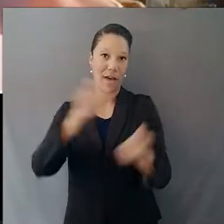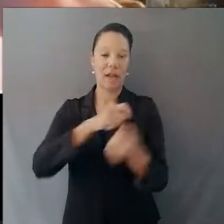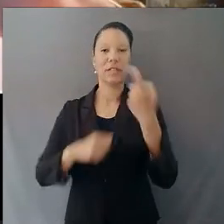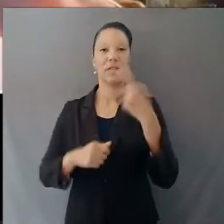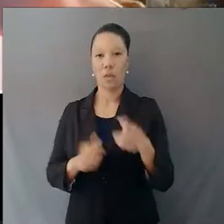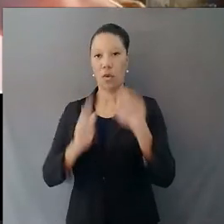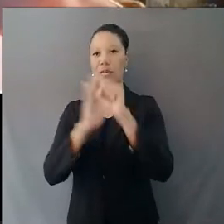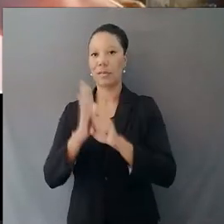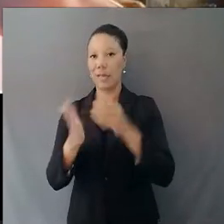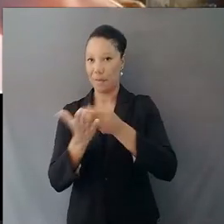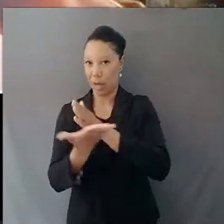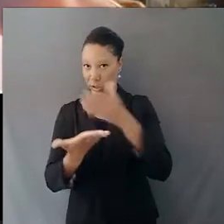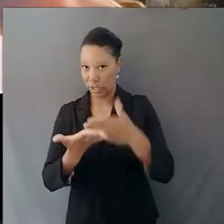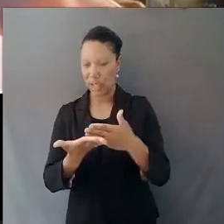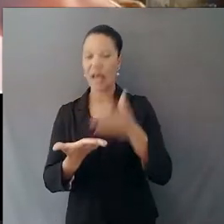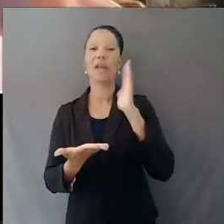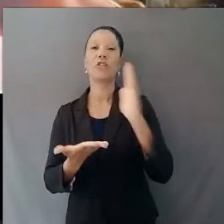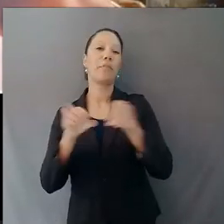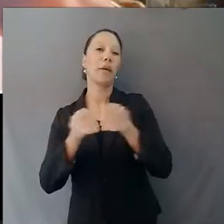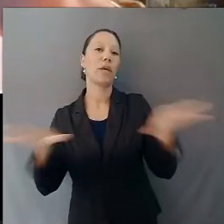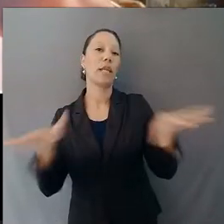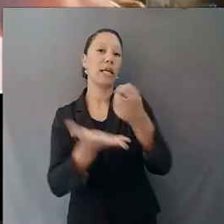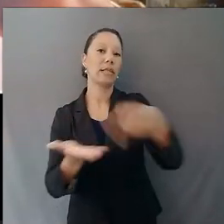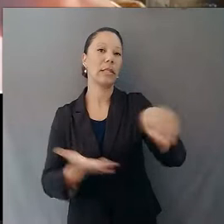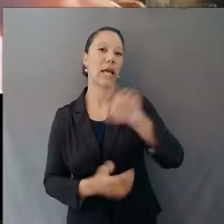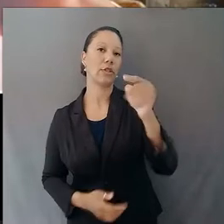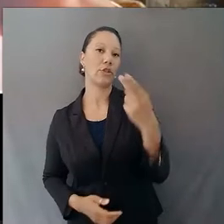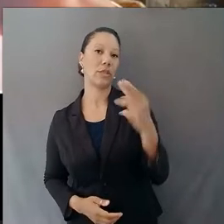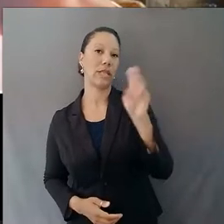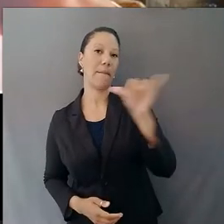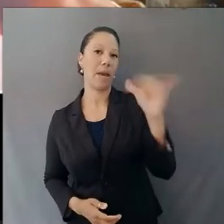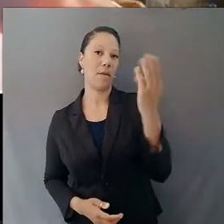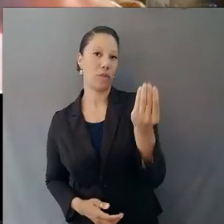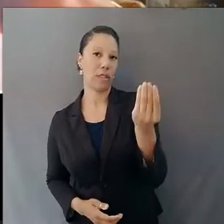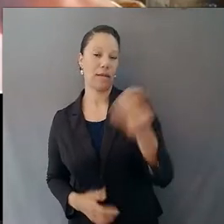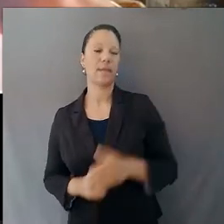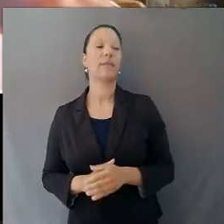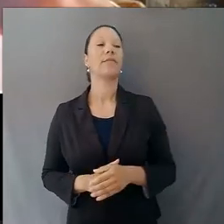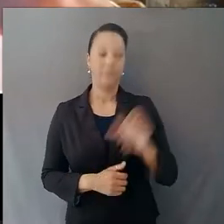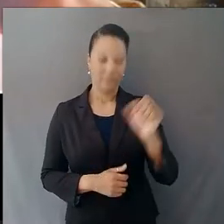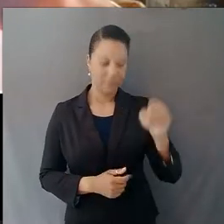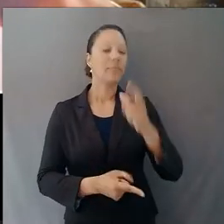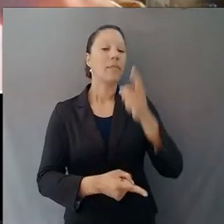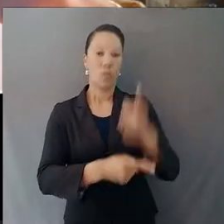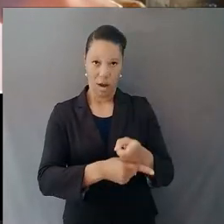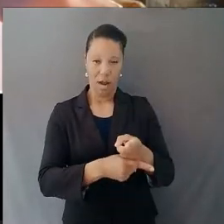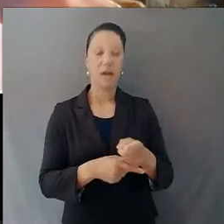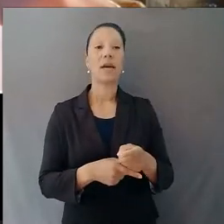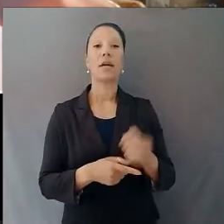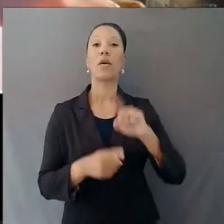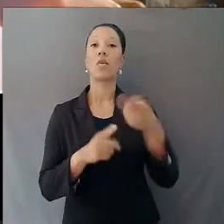budget, which is scheduled to be released next Thursday, May 14th. Exactly. And once that